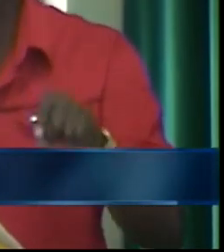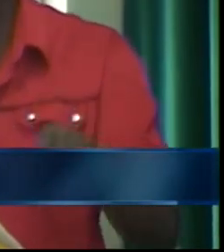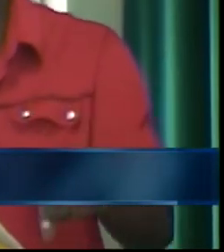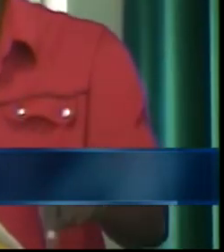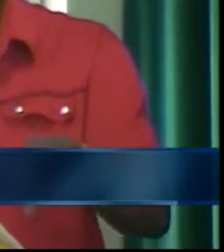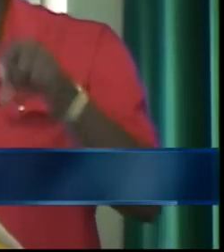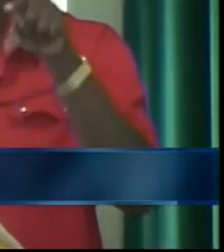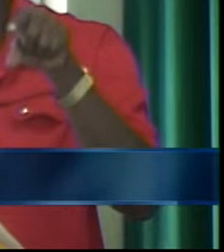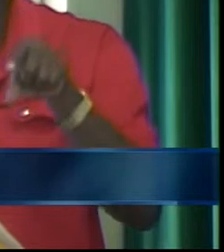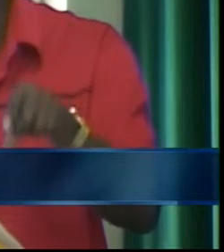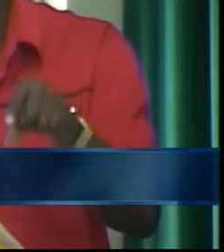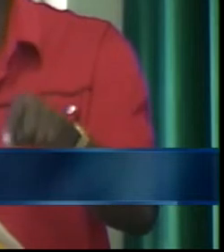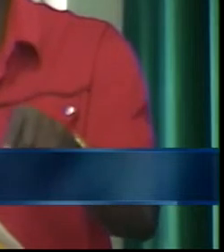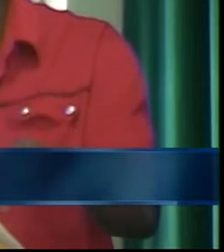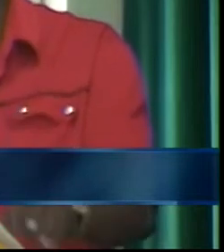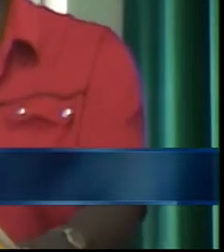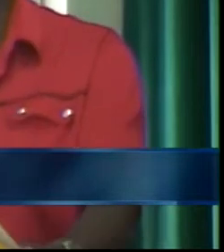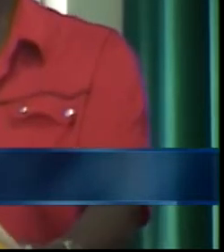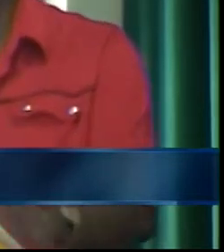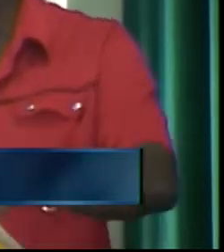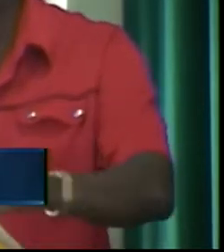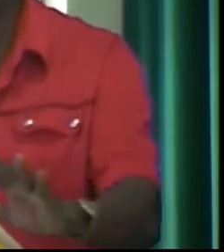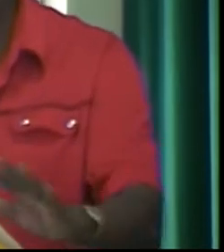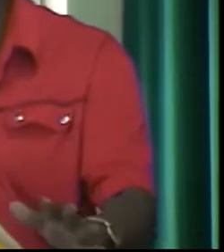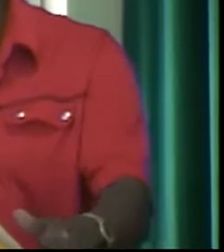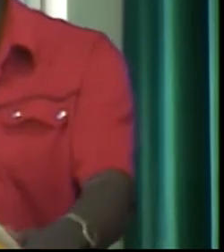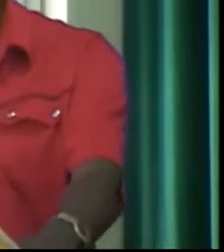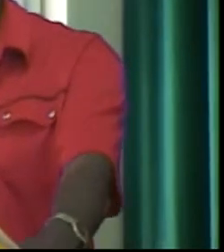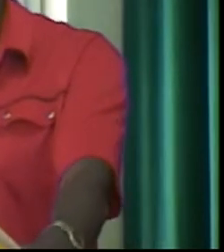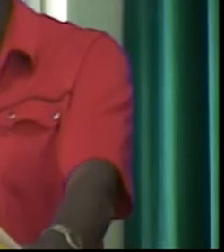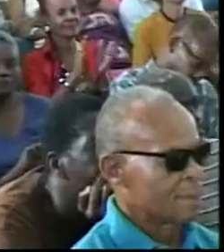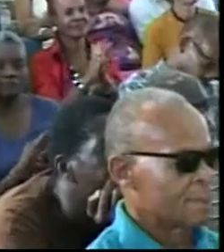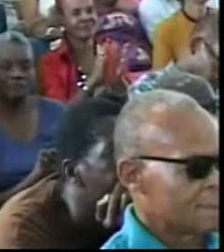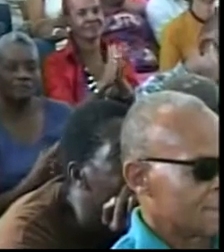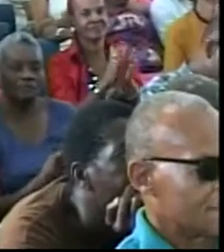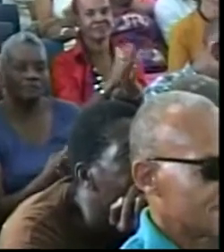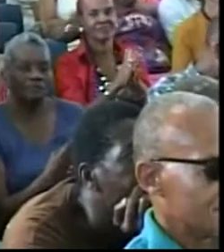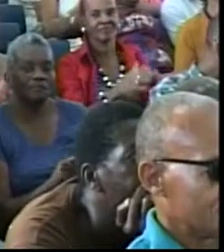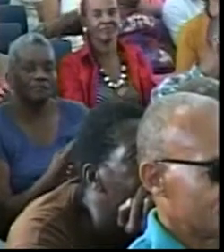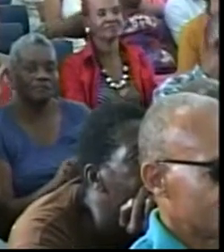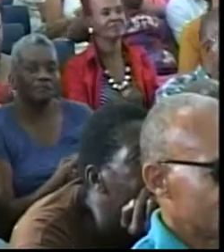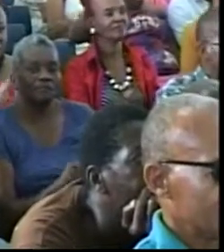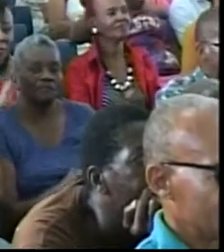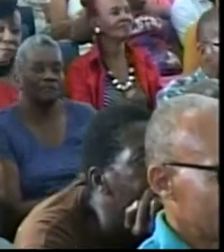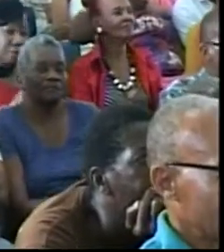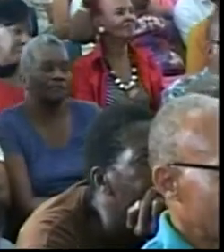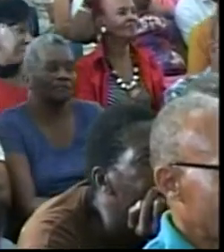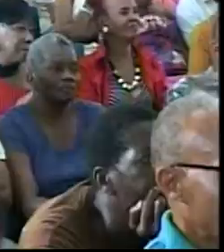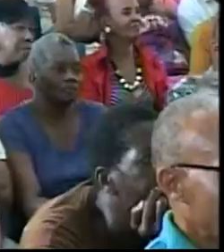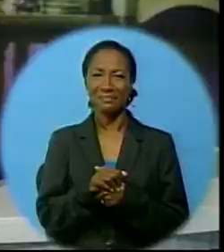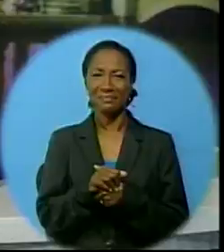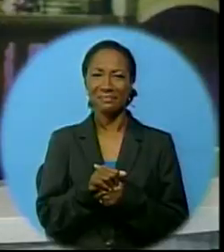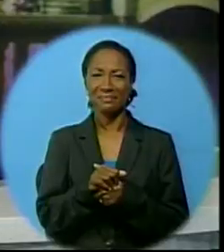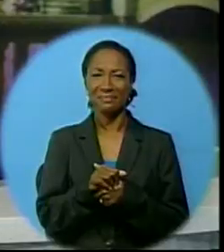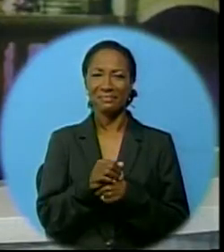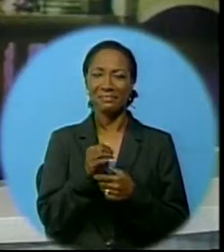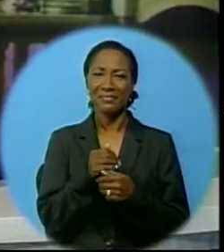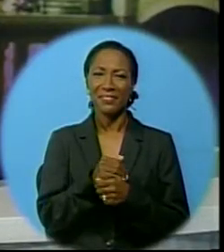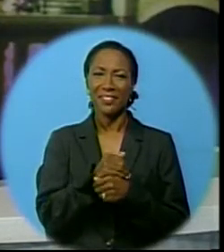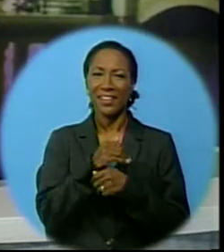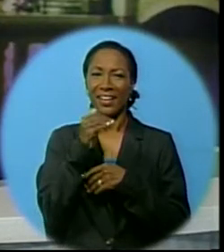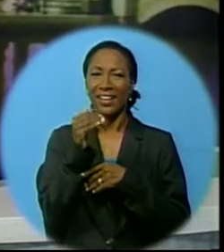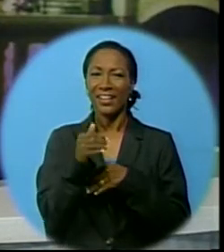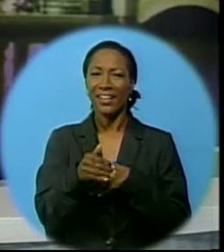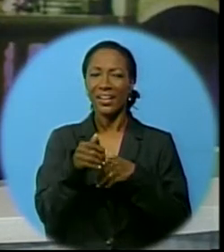cannot repay you your income tax. We have never had this before. Lisa Lord, CBC News. Thanks,